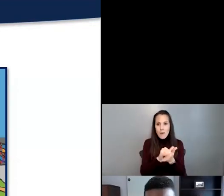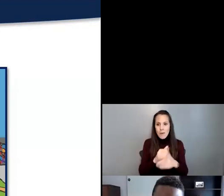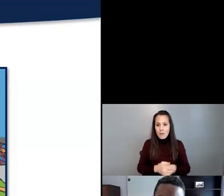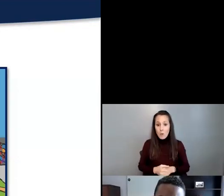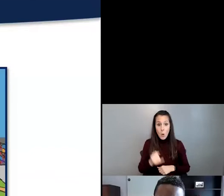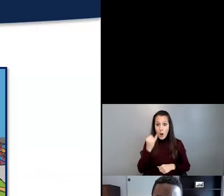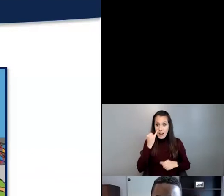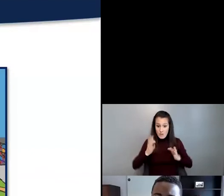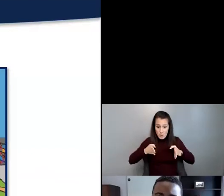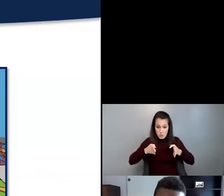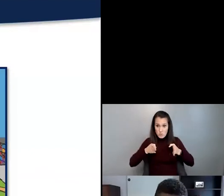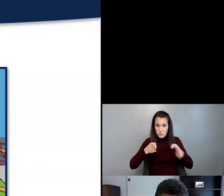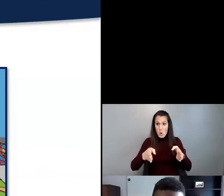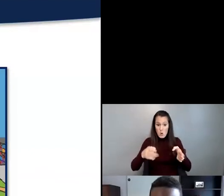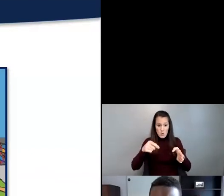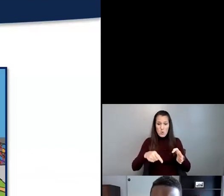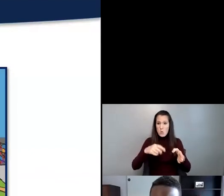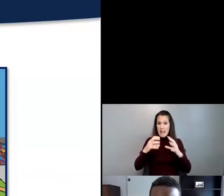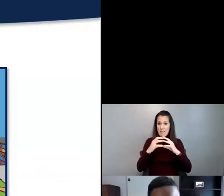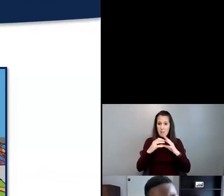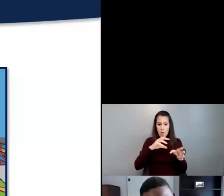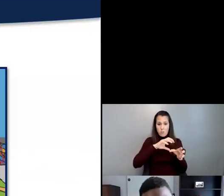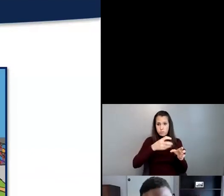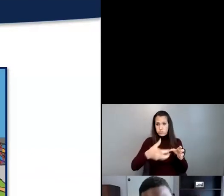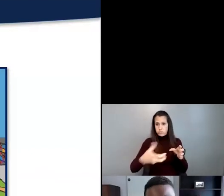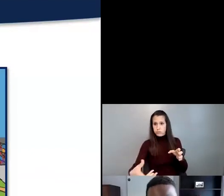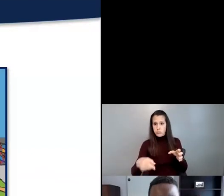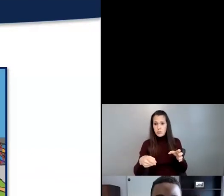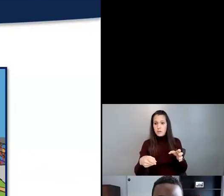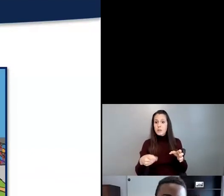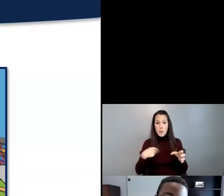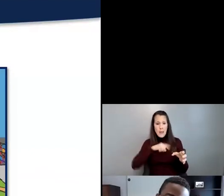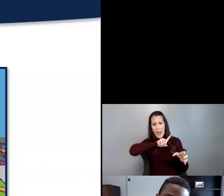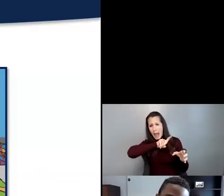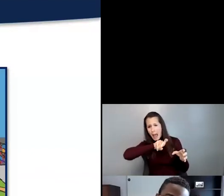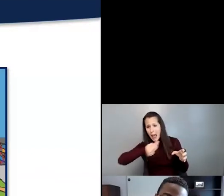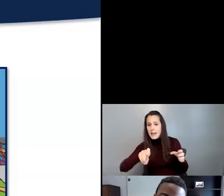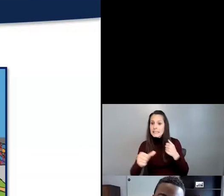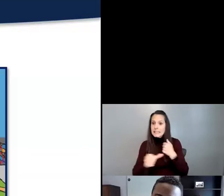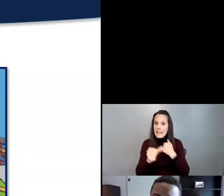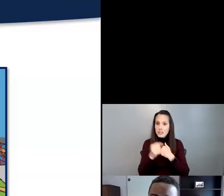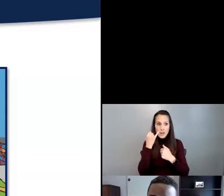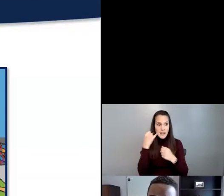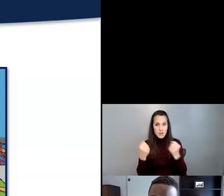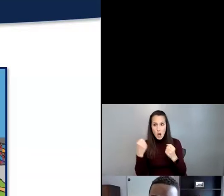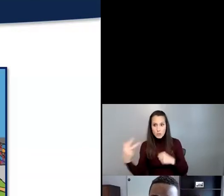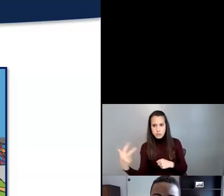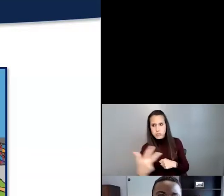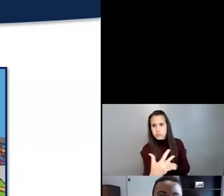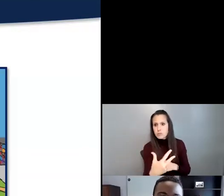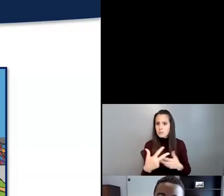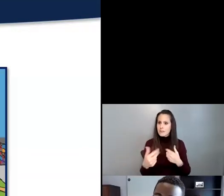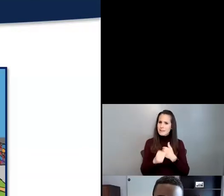on the other side of that field and the ball rolls out into the road, we put ourselves in danger every time we have to go get that ball.